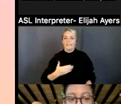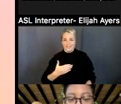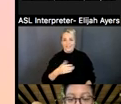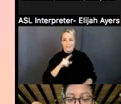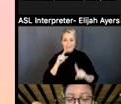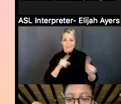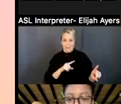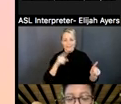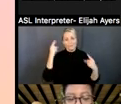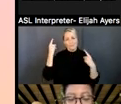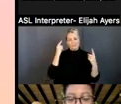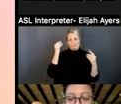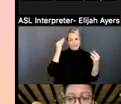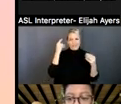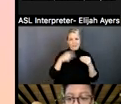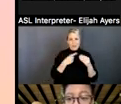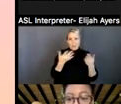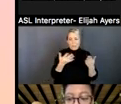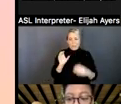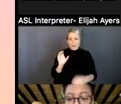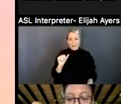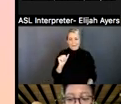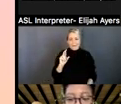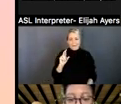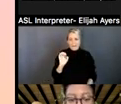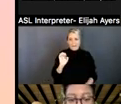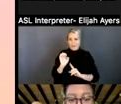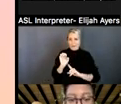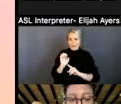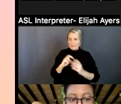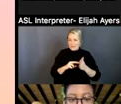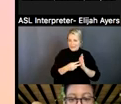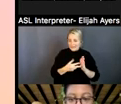care is and the multiple definitions and dimensions that care can have.